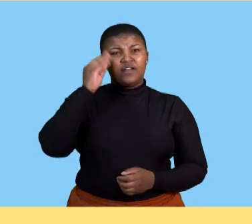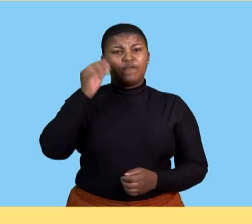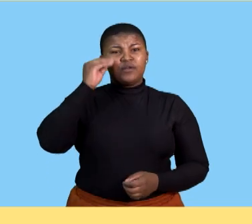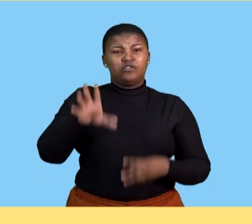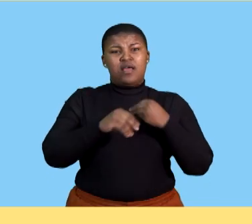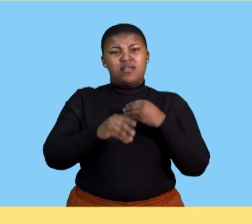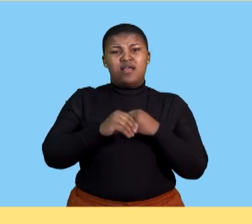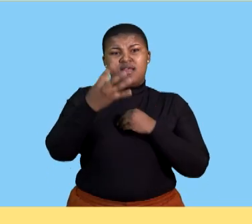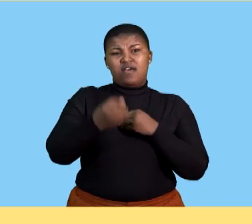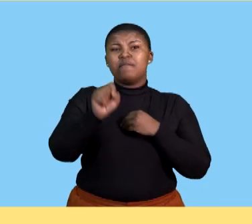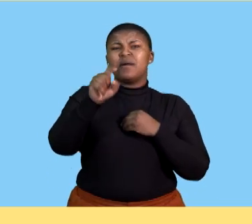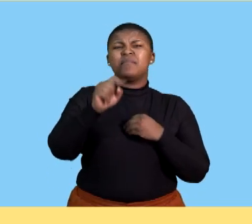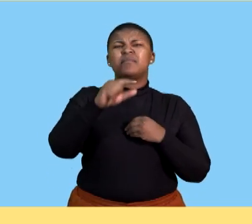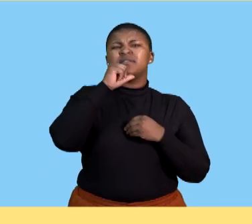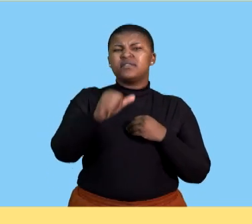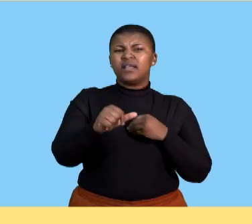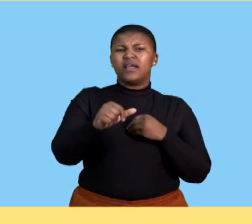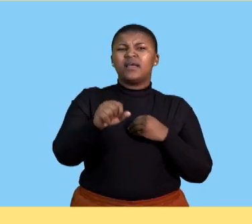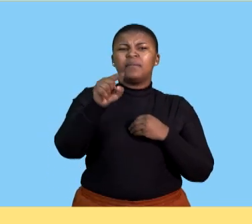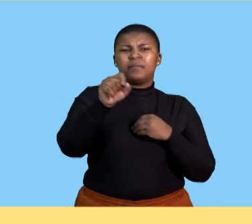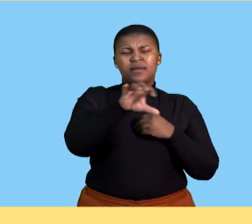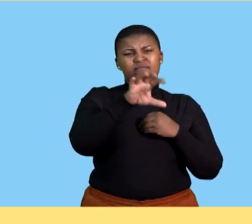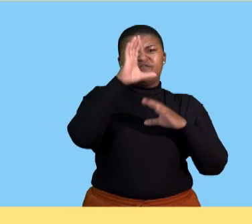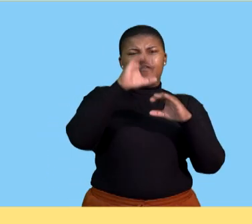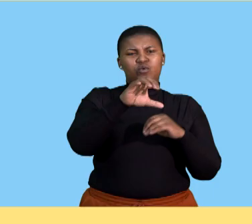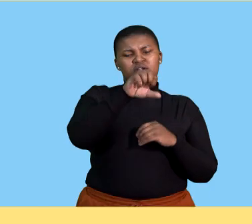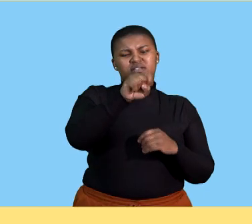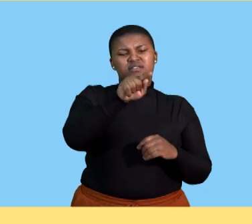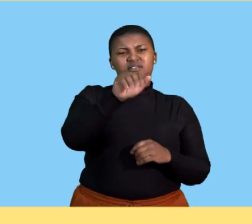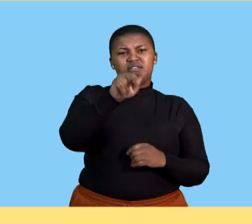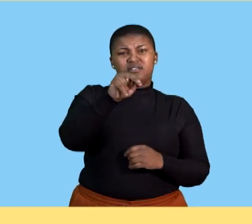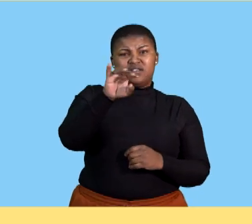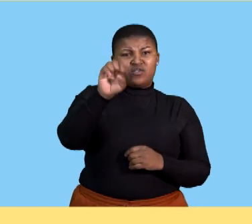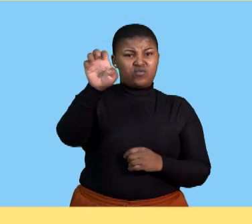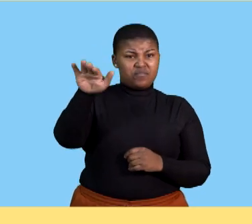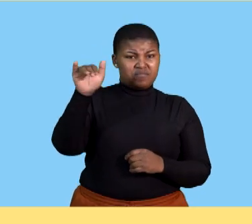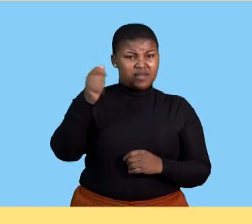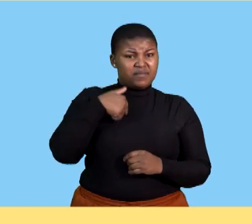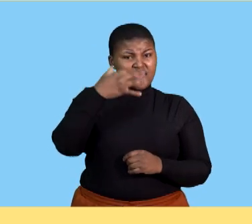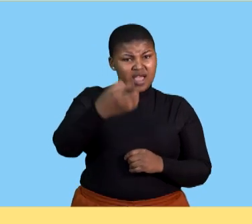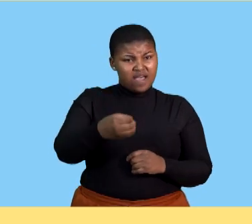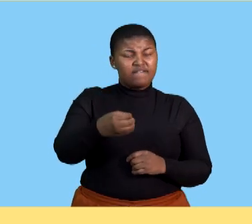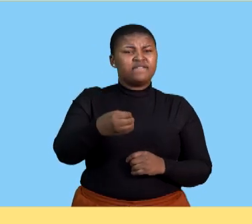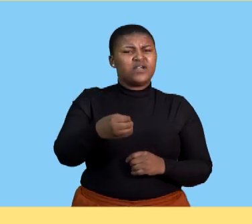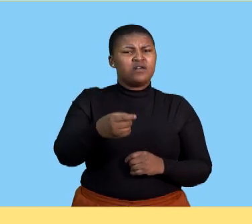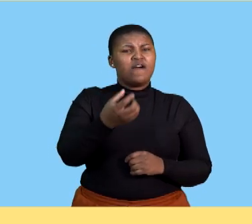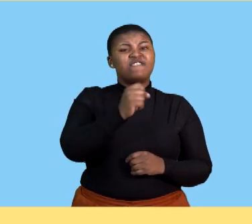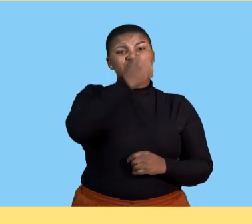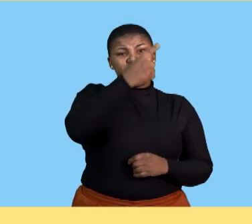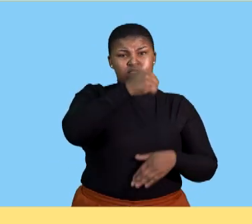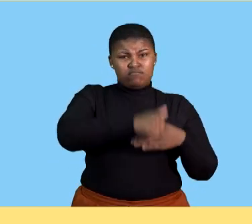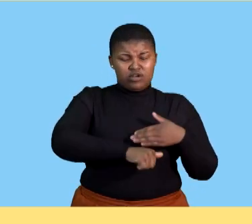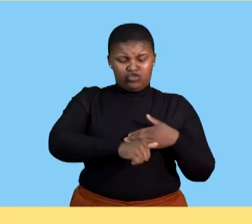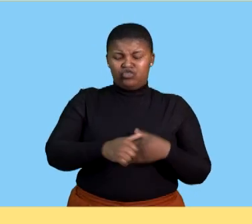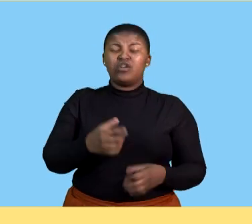information, and it says, the following relates to Stano Bank. I have balance on the 1st of